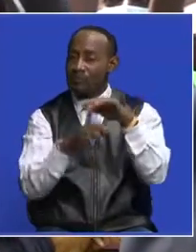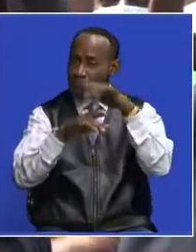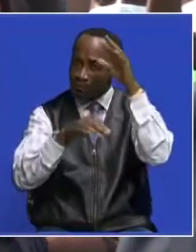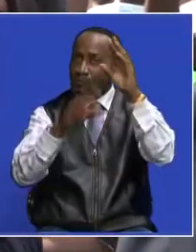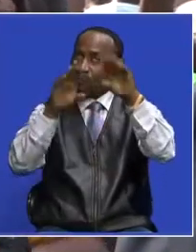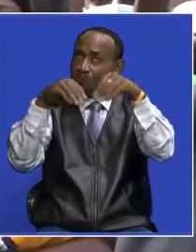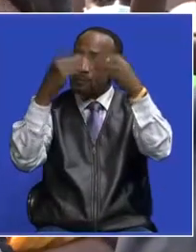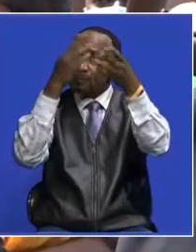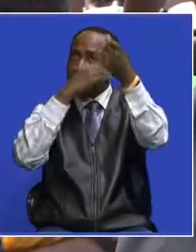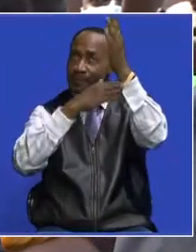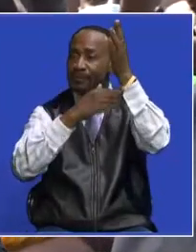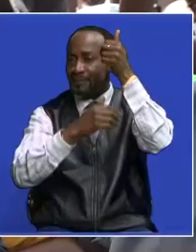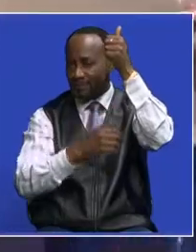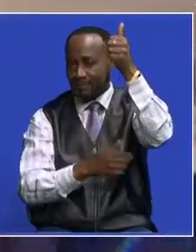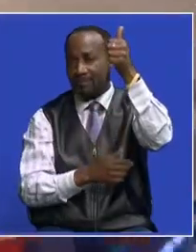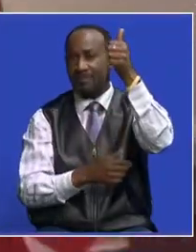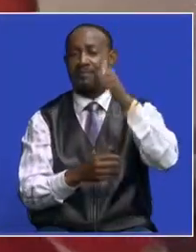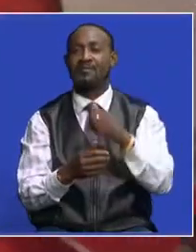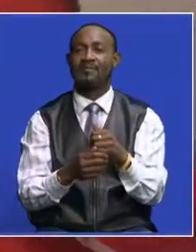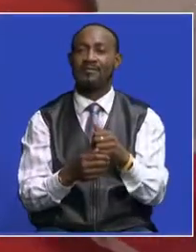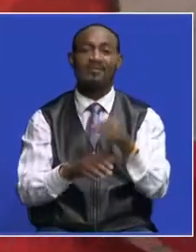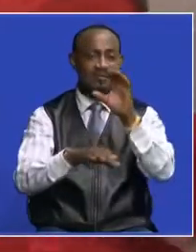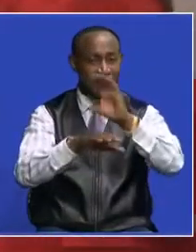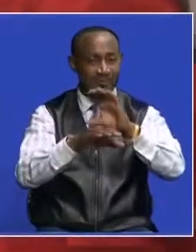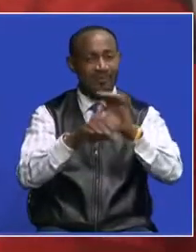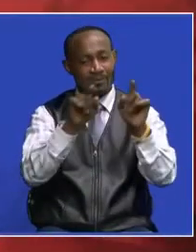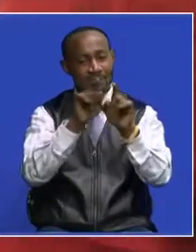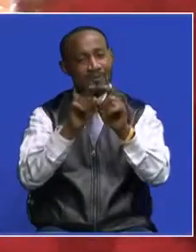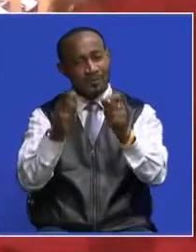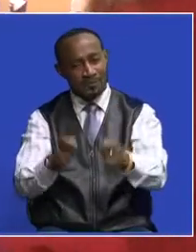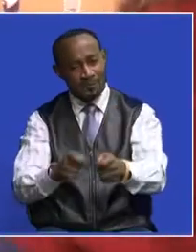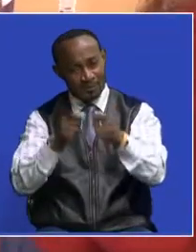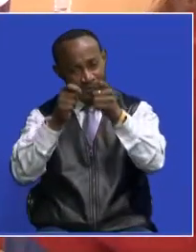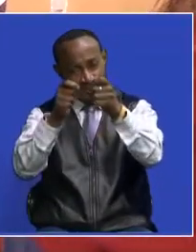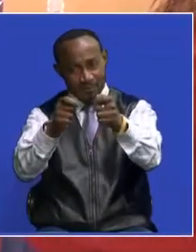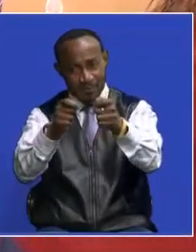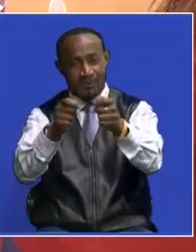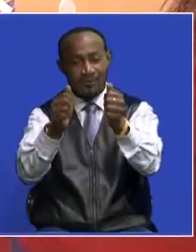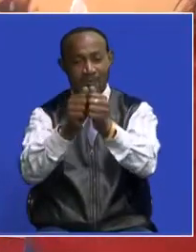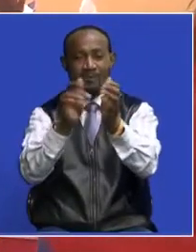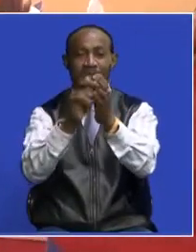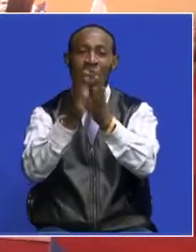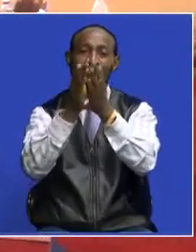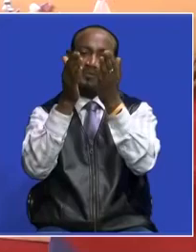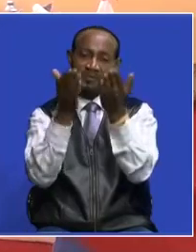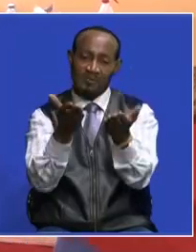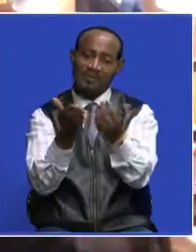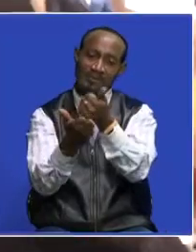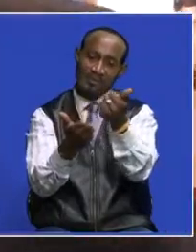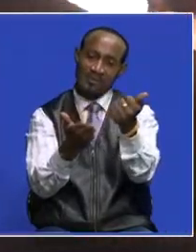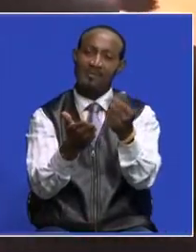go to the living God himself. The church has also gifted the vice president-elect with a Bible, among other